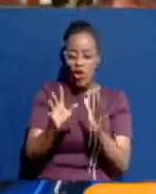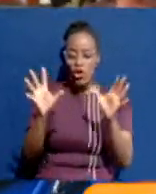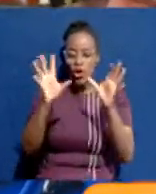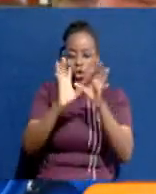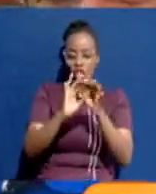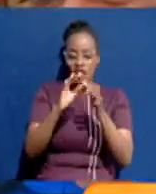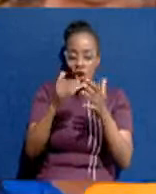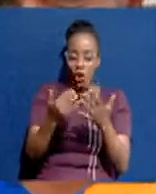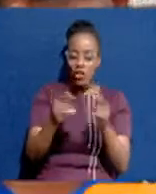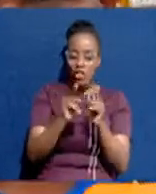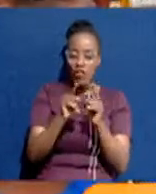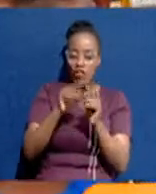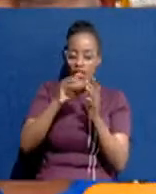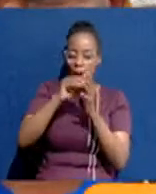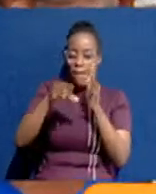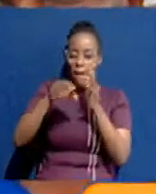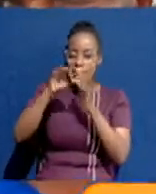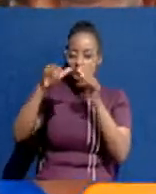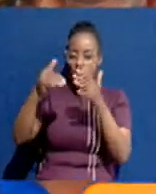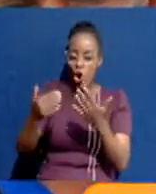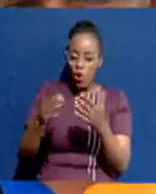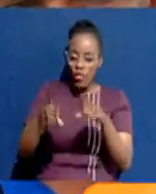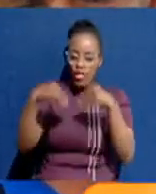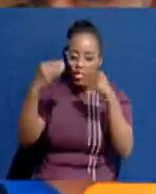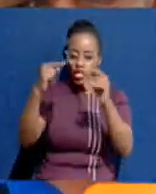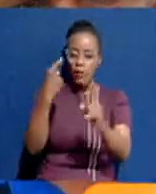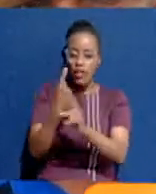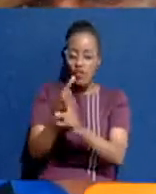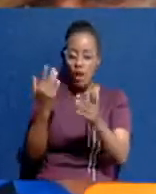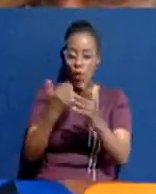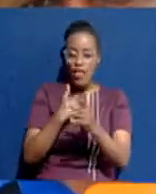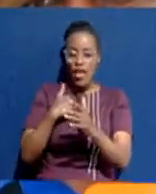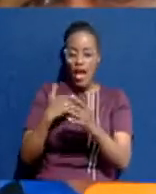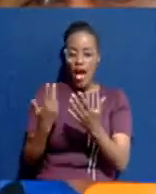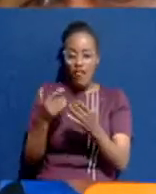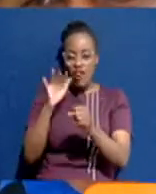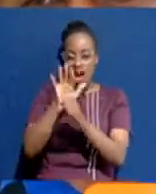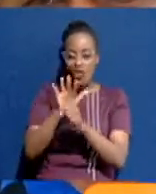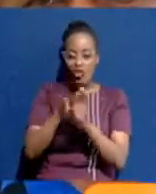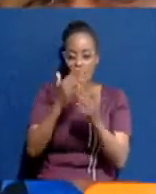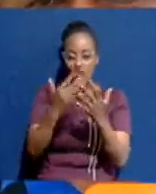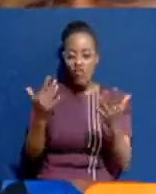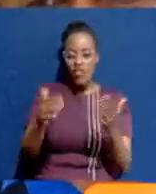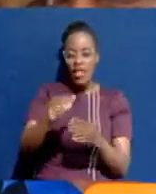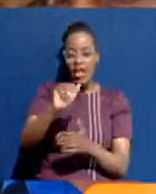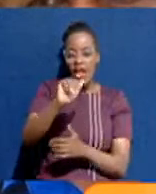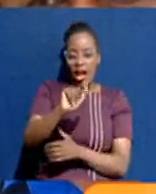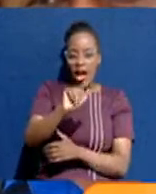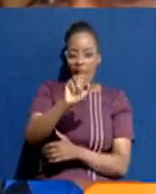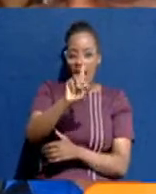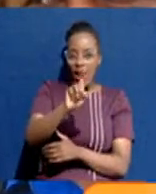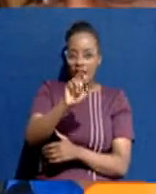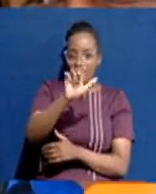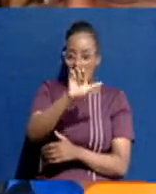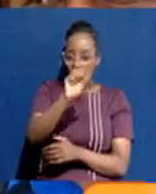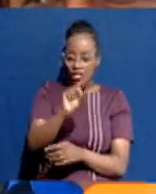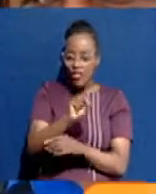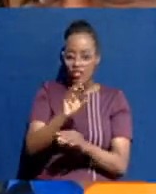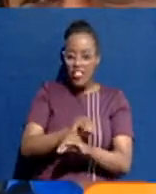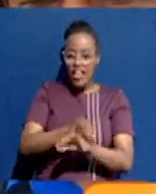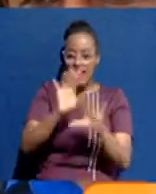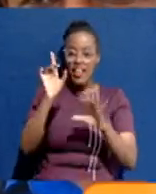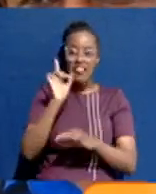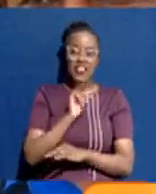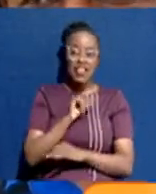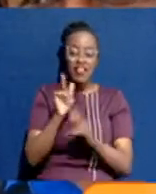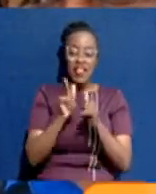they offload the excess or they redistribute where they are overloaded on the axles. But the 90% which are cleared,